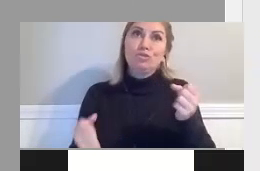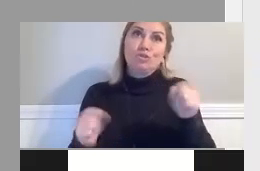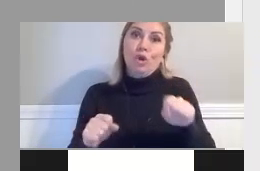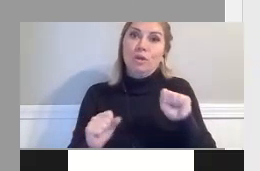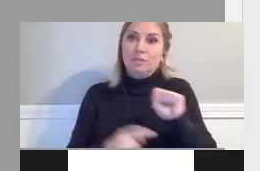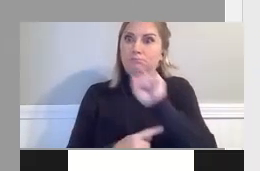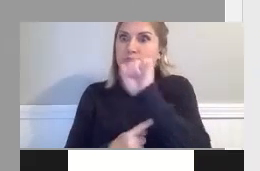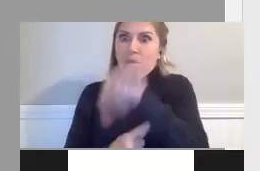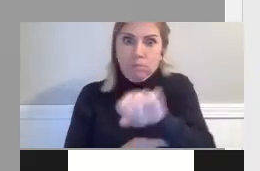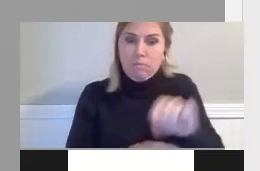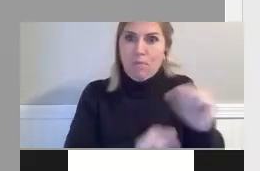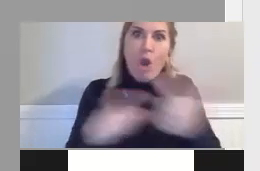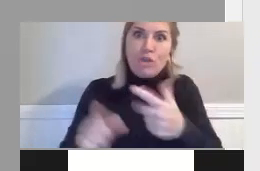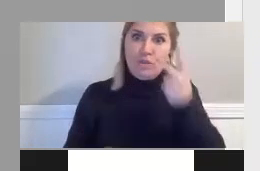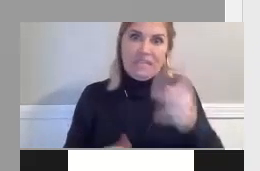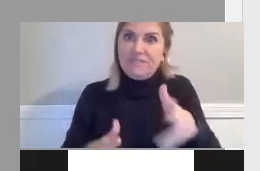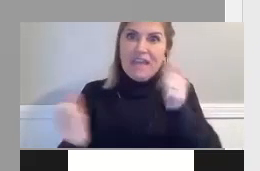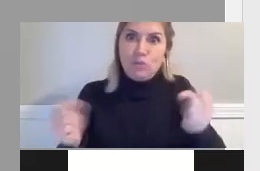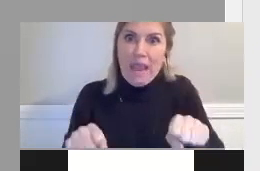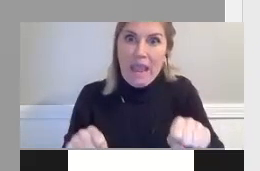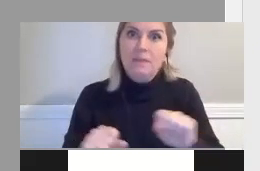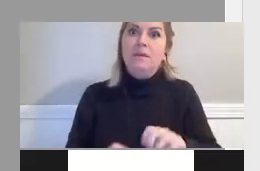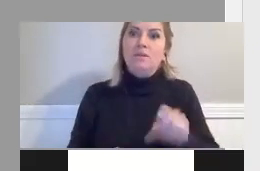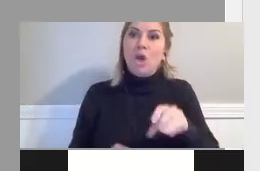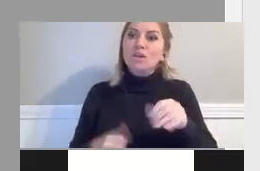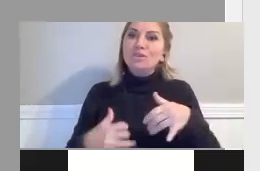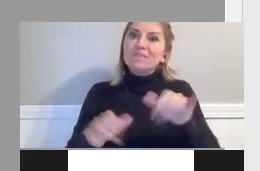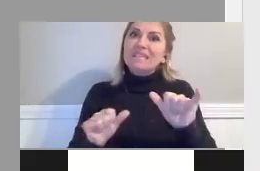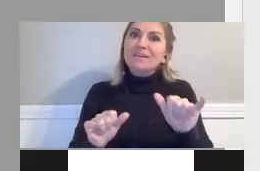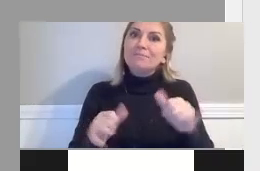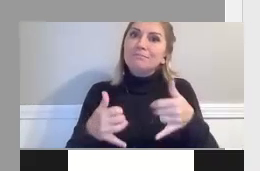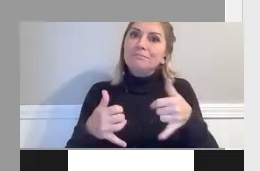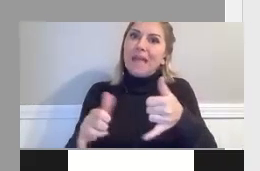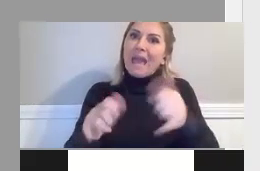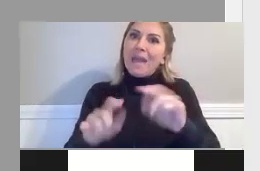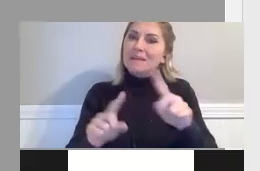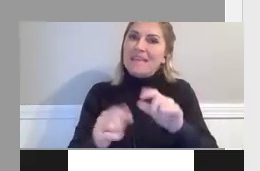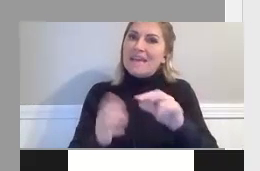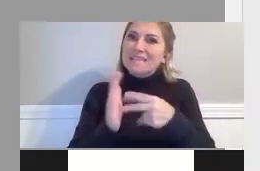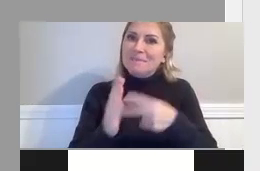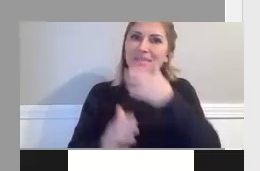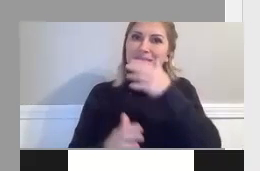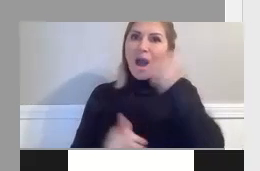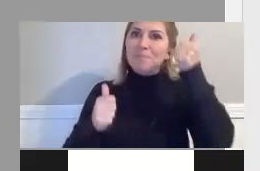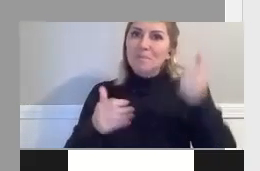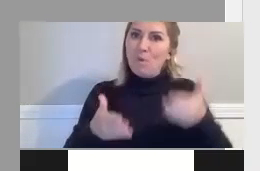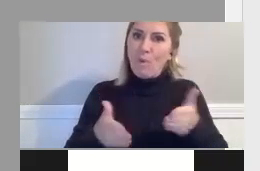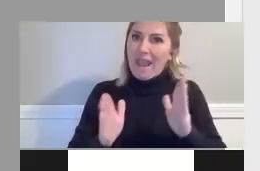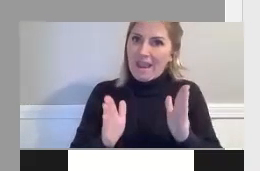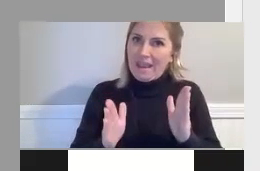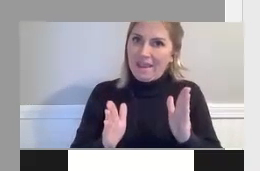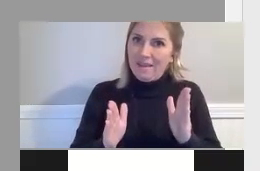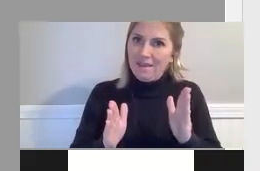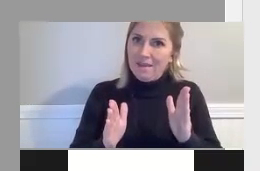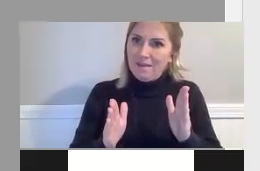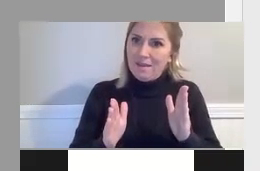closest pawn or the queen or whatever, you still get to play, but that won't be the optimal solution to play chess, right?